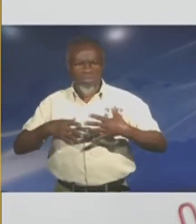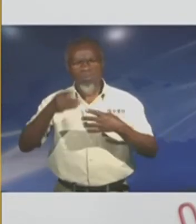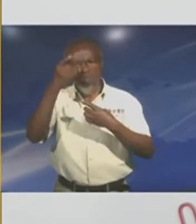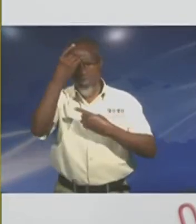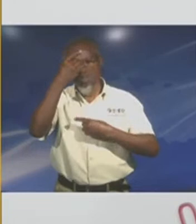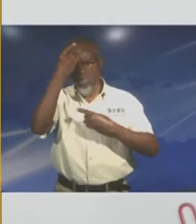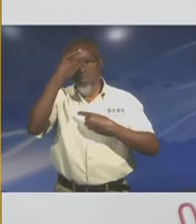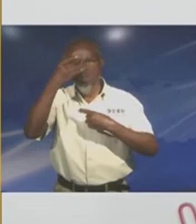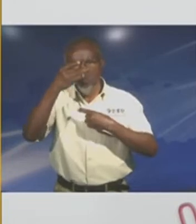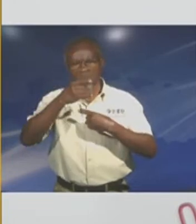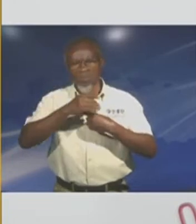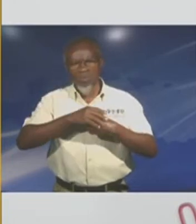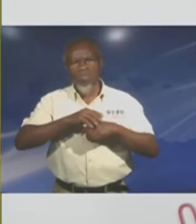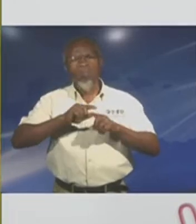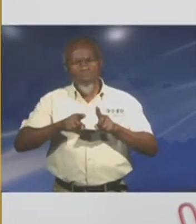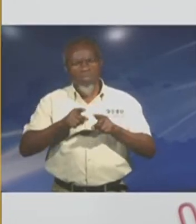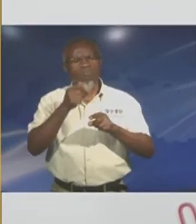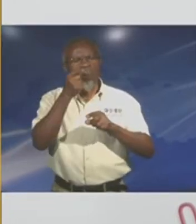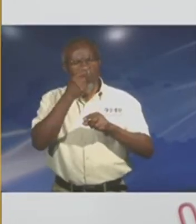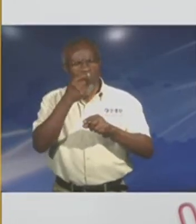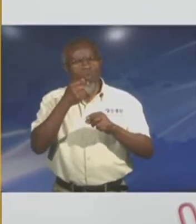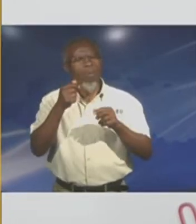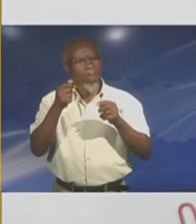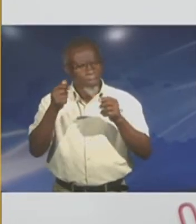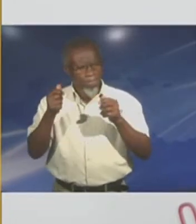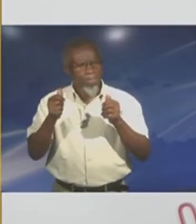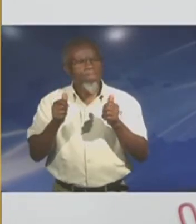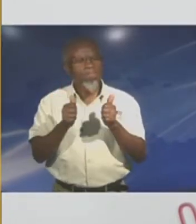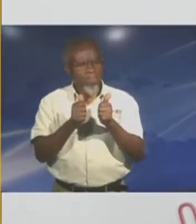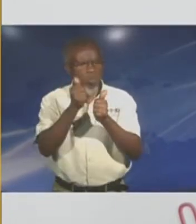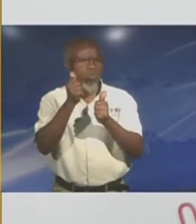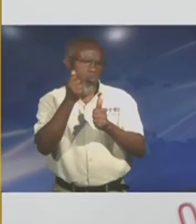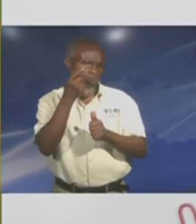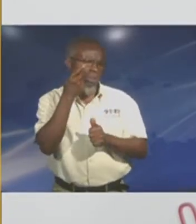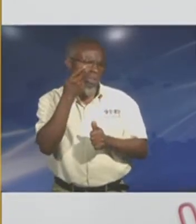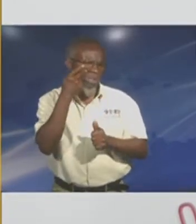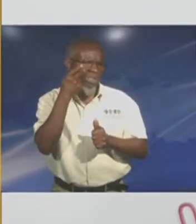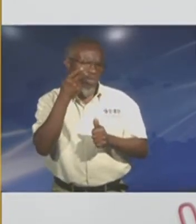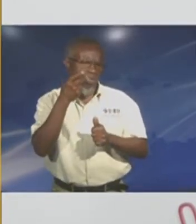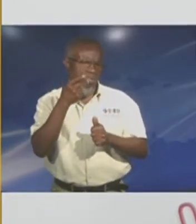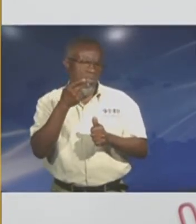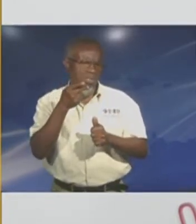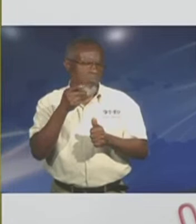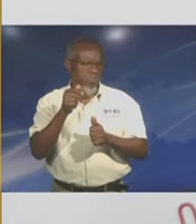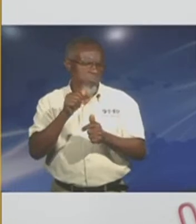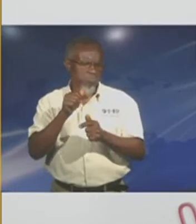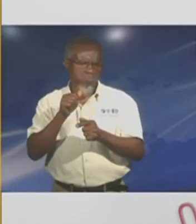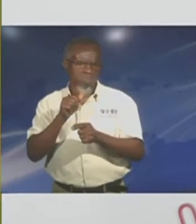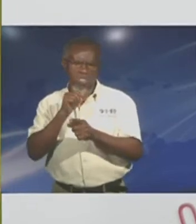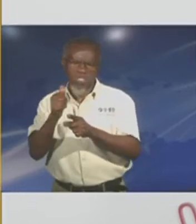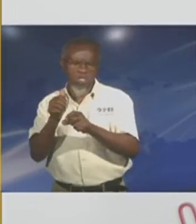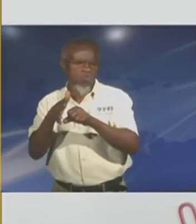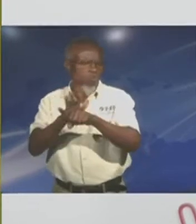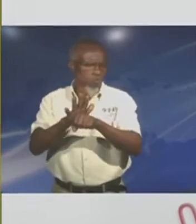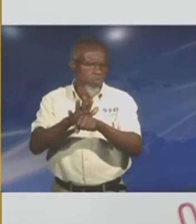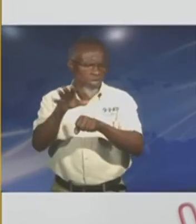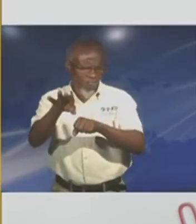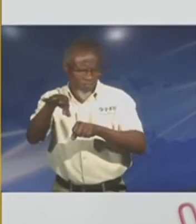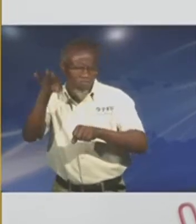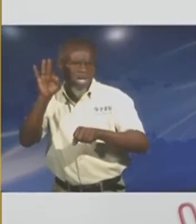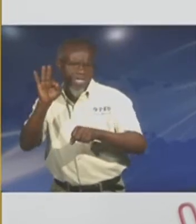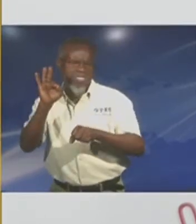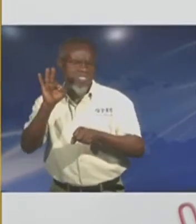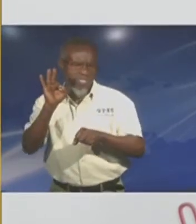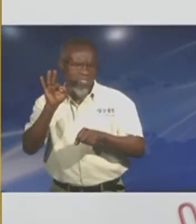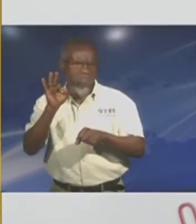population. Influenza, though, seems to be one of the more dominant of the non-COVID diagnoses that are now coming